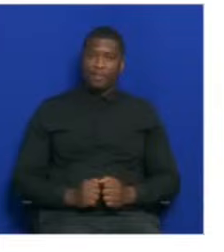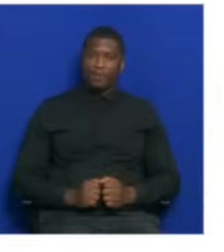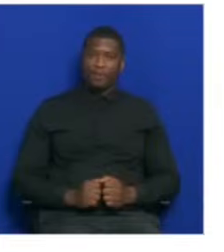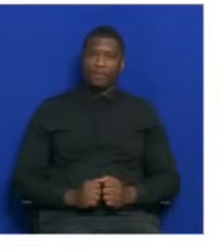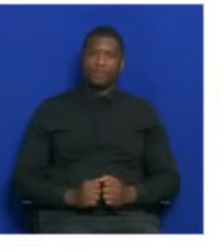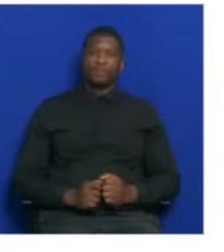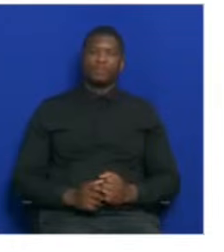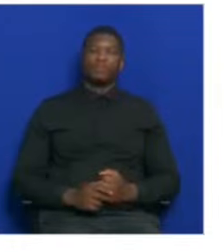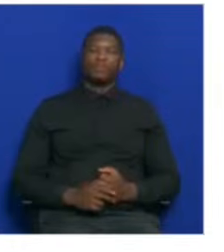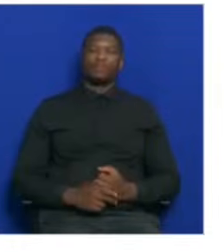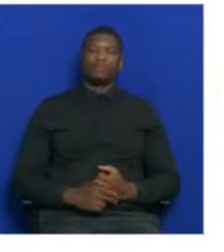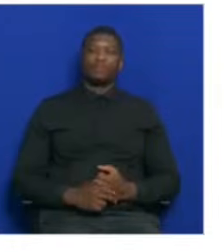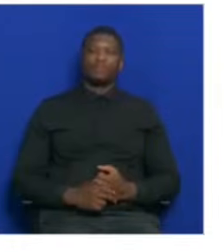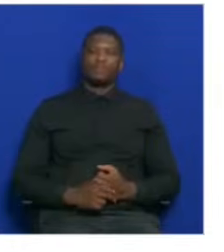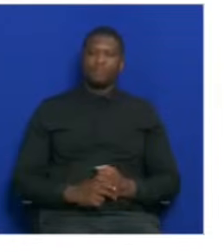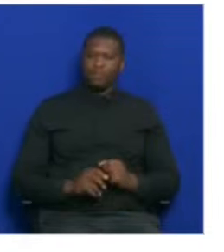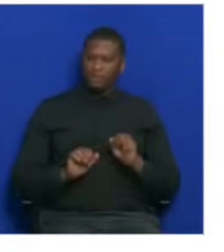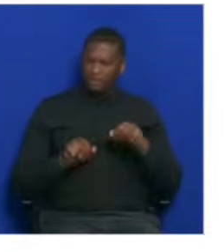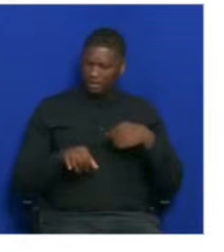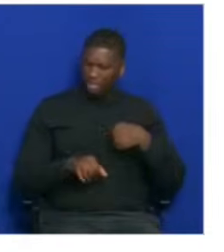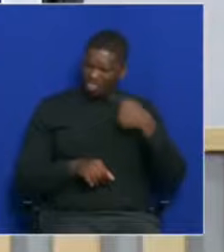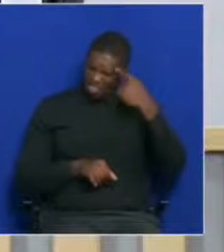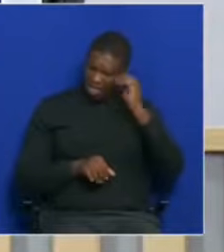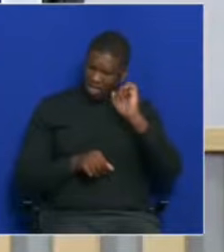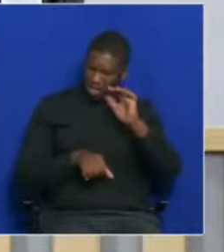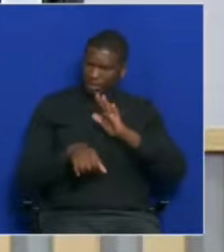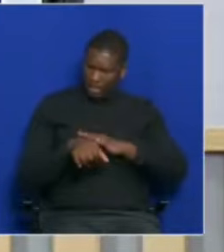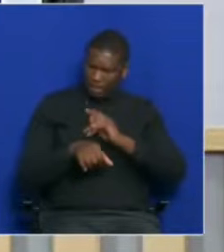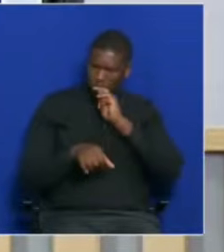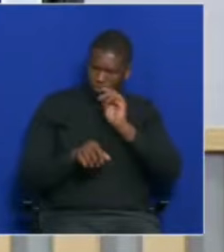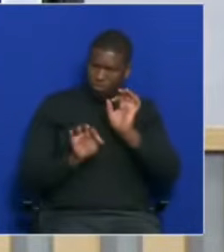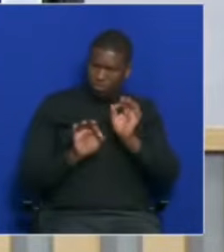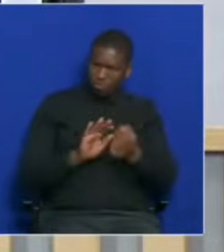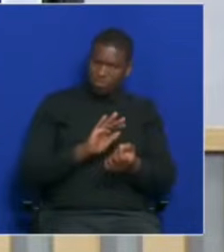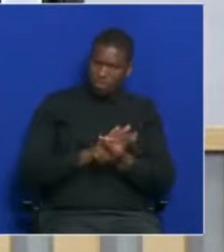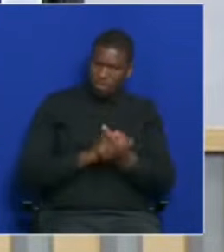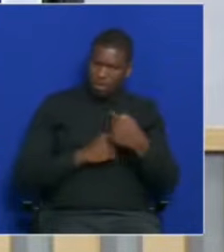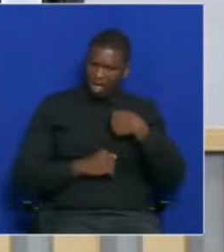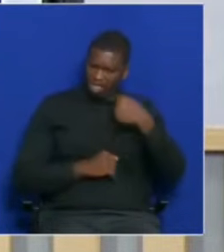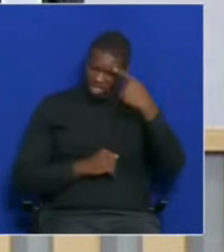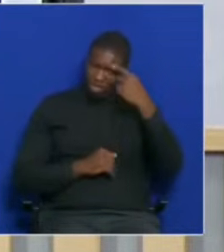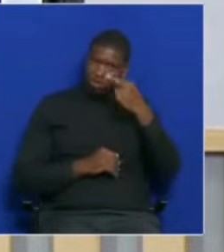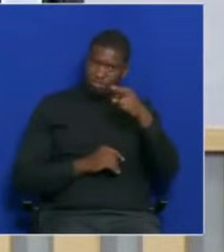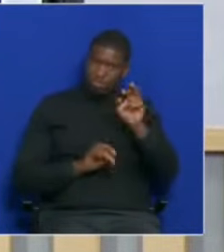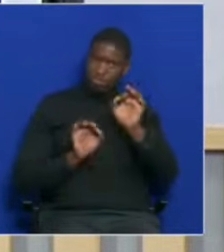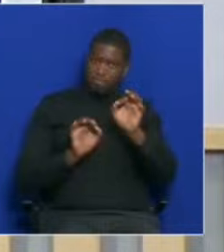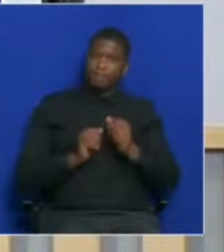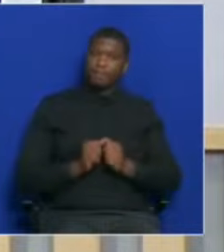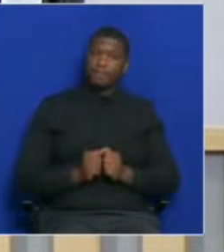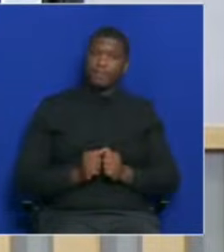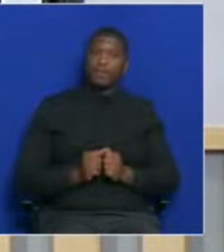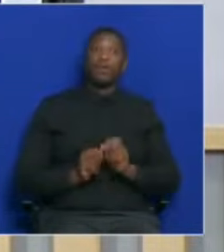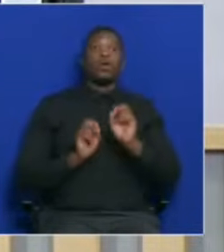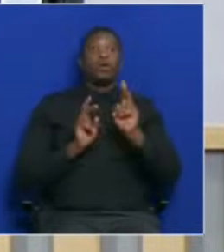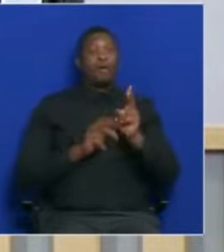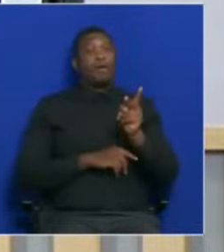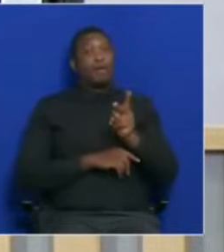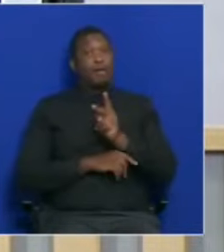Yeah, I think it would have been. I think it would have been. Okay, again, it just speaks to